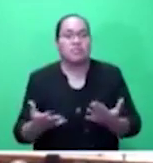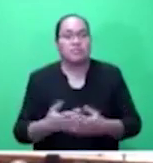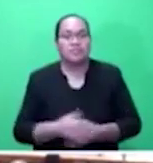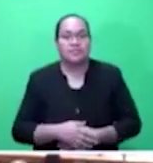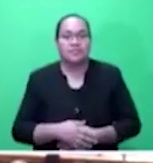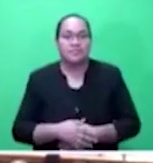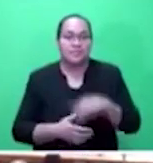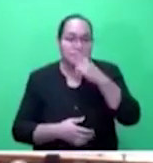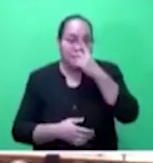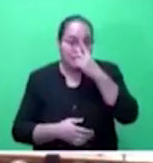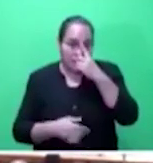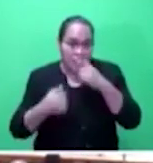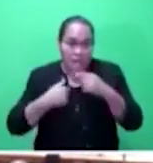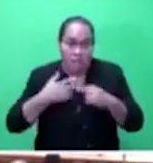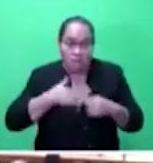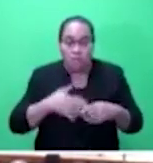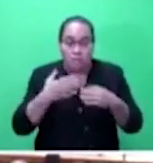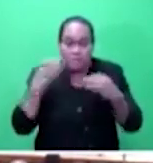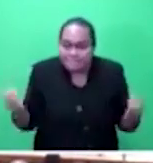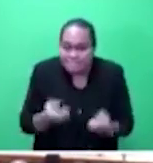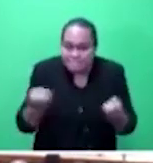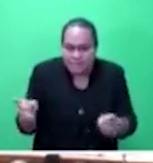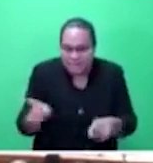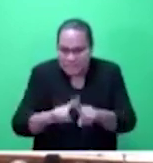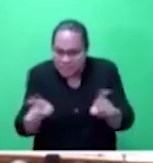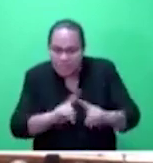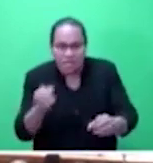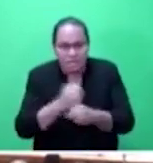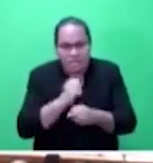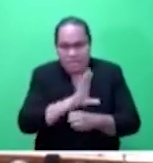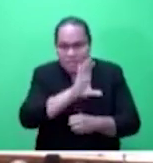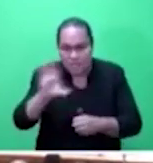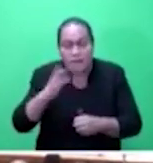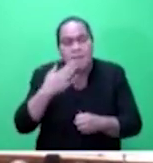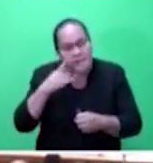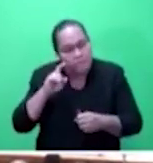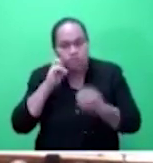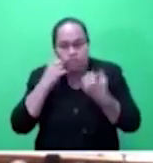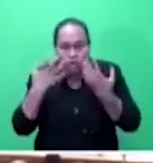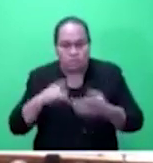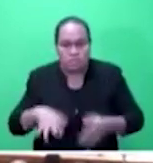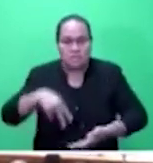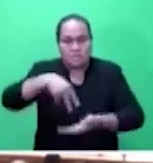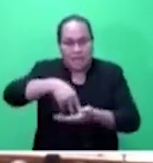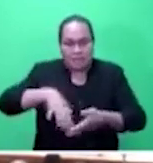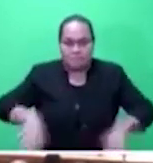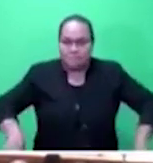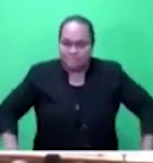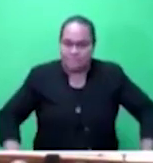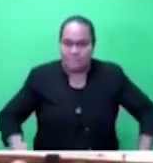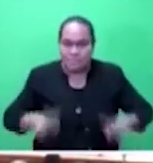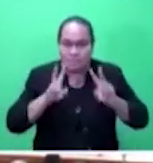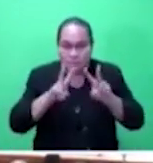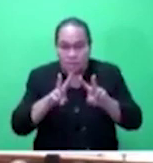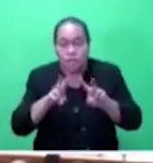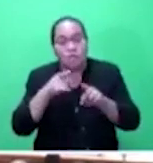sir, I urge business leaders across Fiji to show solidarity with the working people of this country. Your legacies as